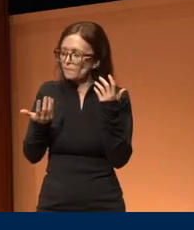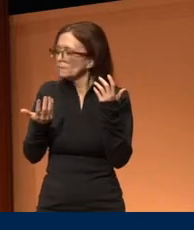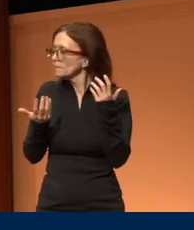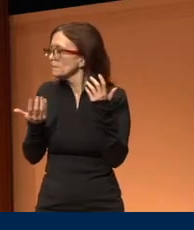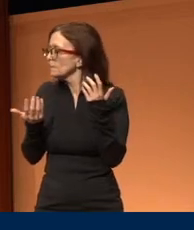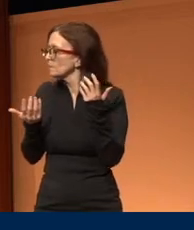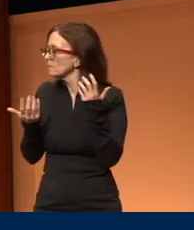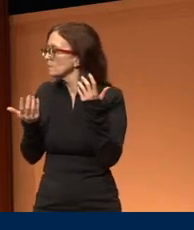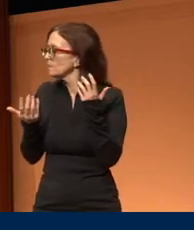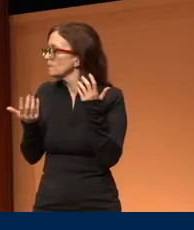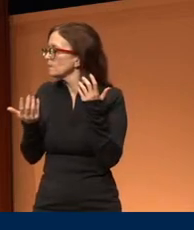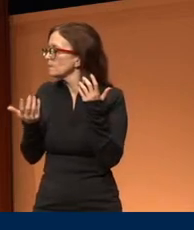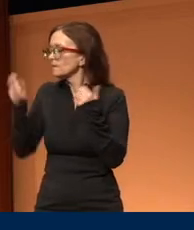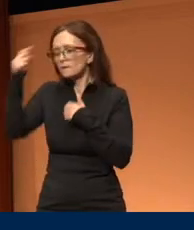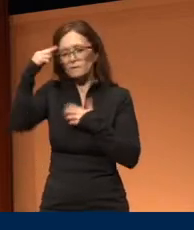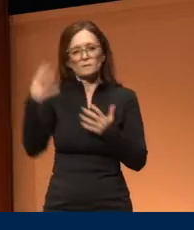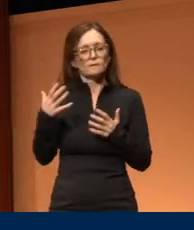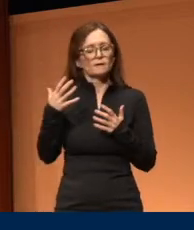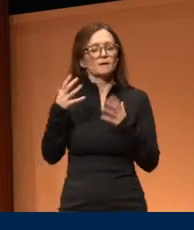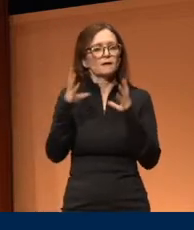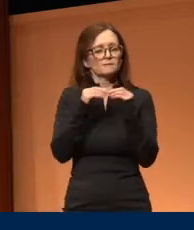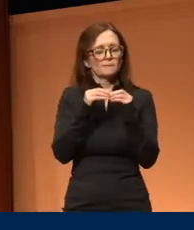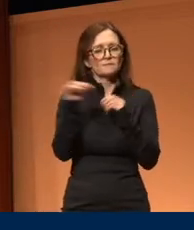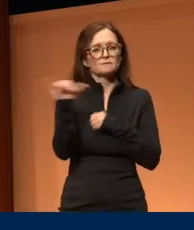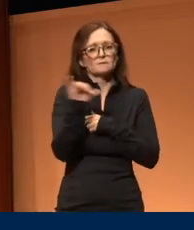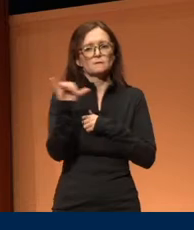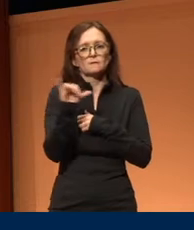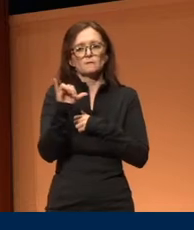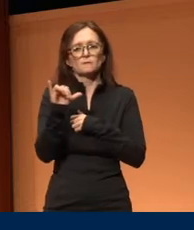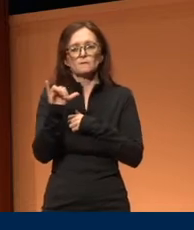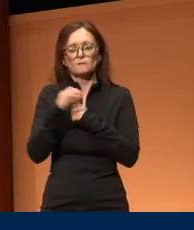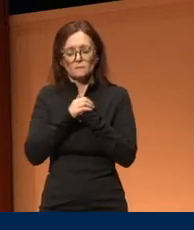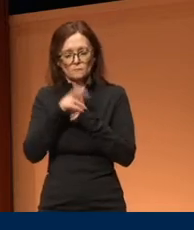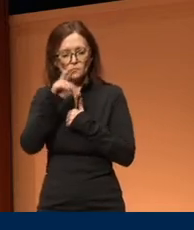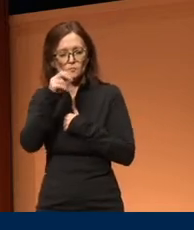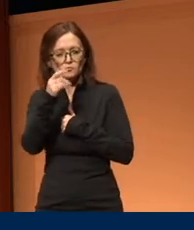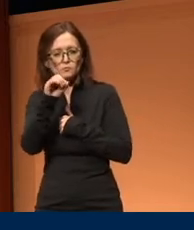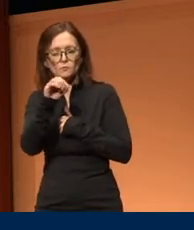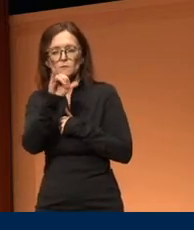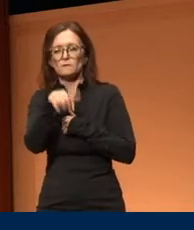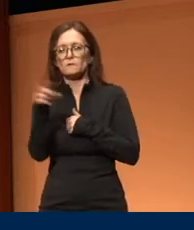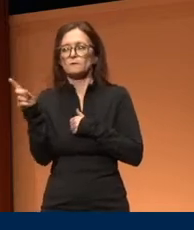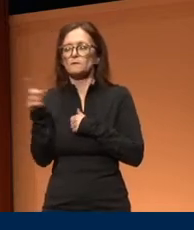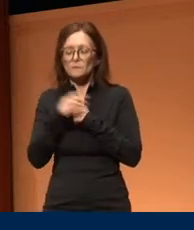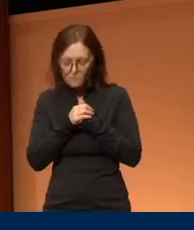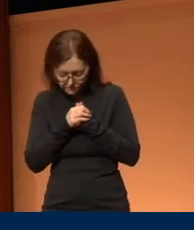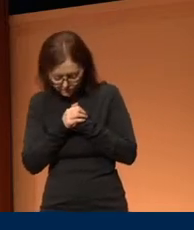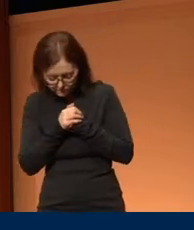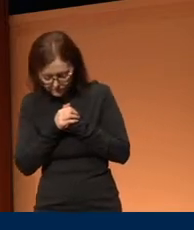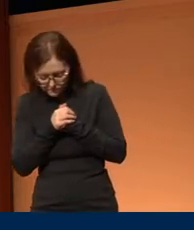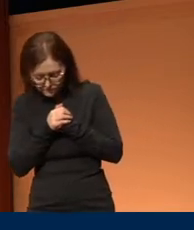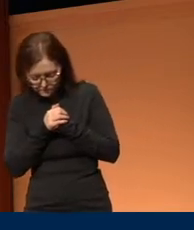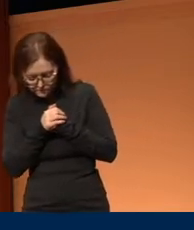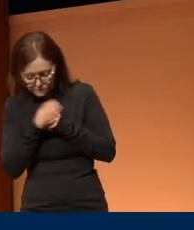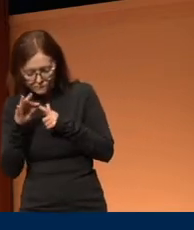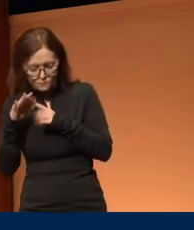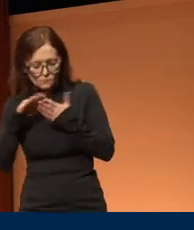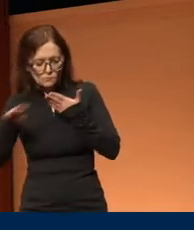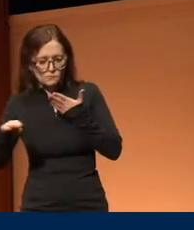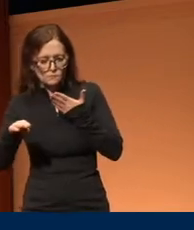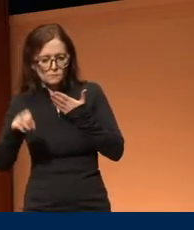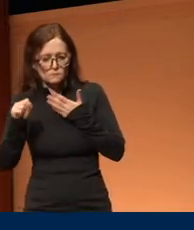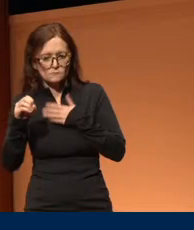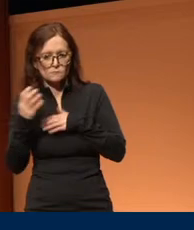of governing assemblies in Rojava, for example. Oh, yes. Which is the autonomous region in north of